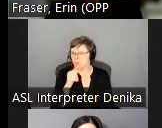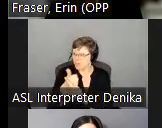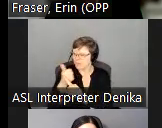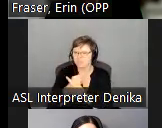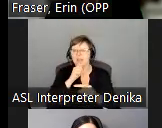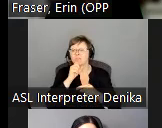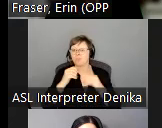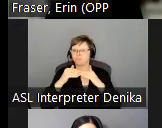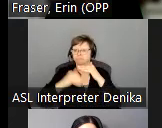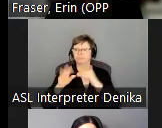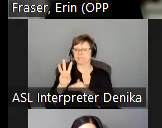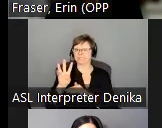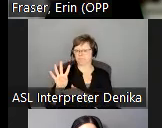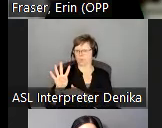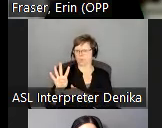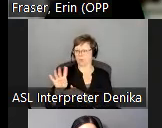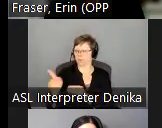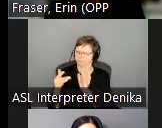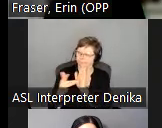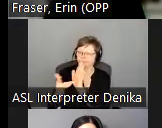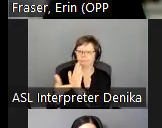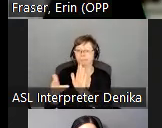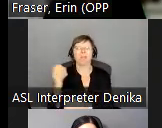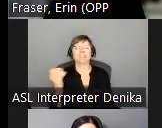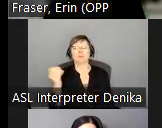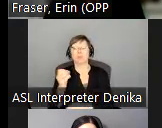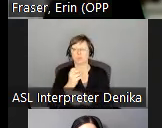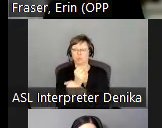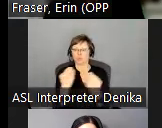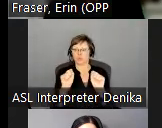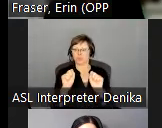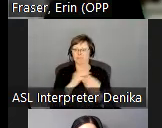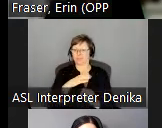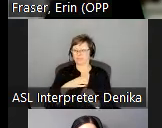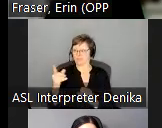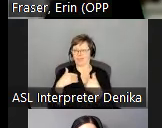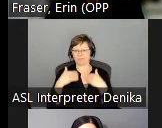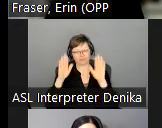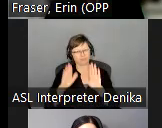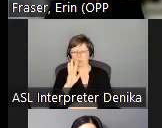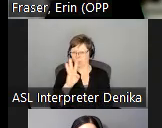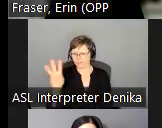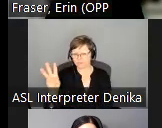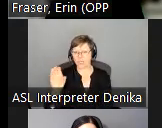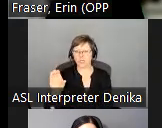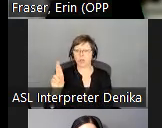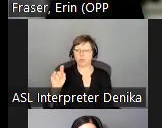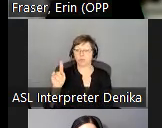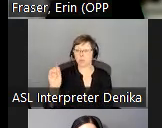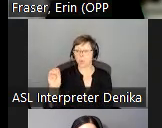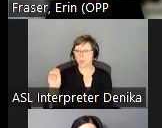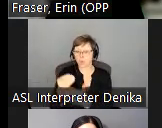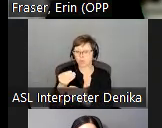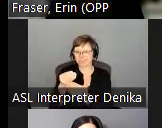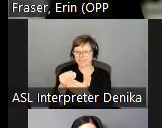investment frauds. The Ontario Securities Commission has a great website on cryptocurrency and learning about it. If